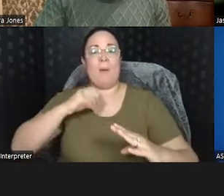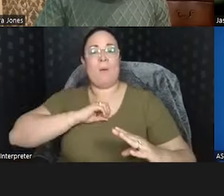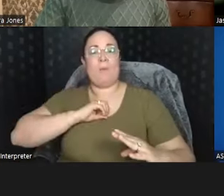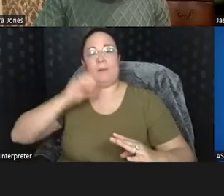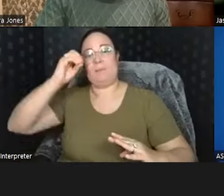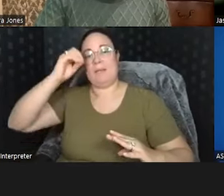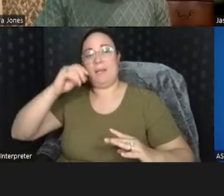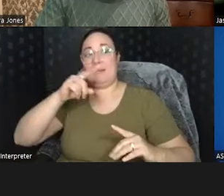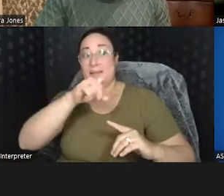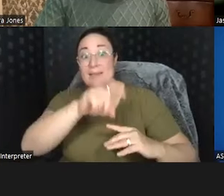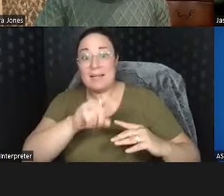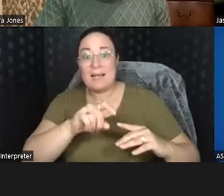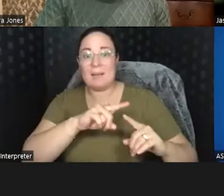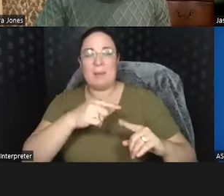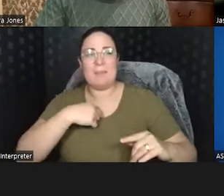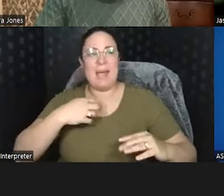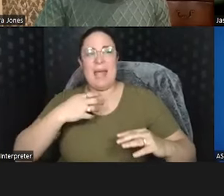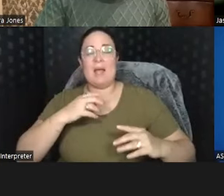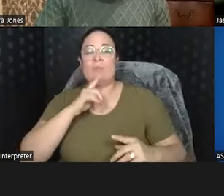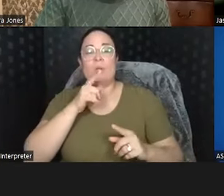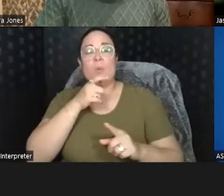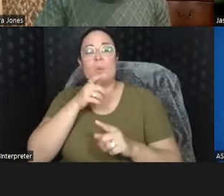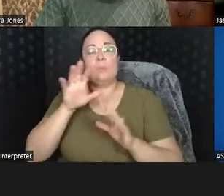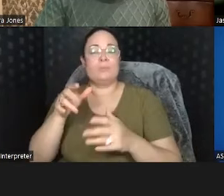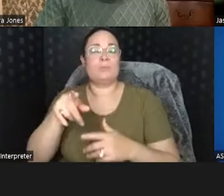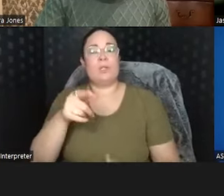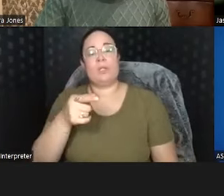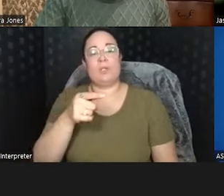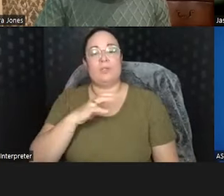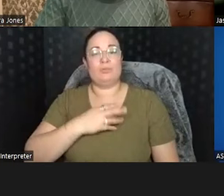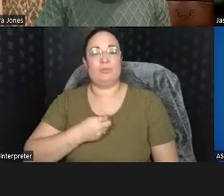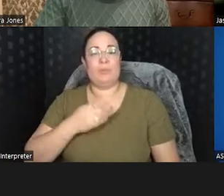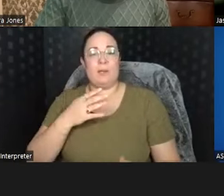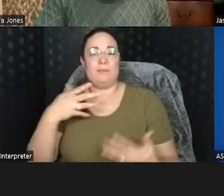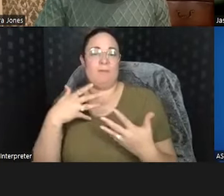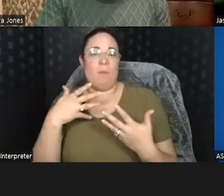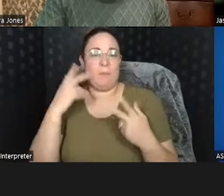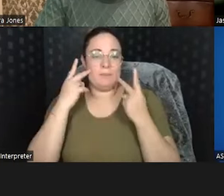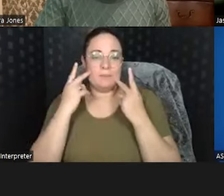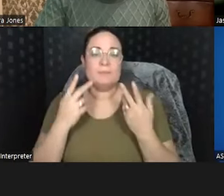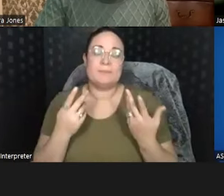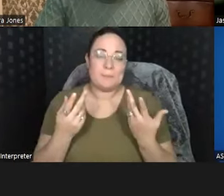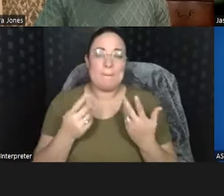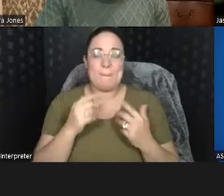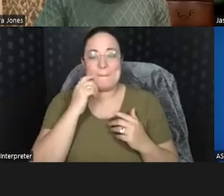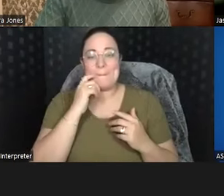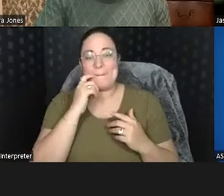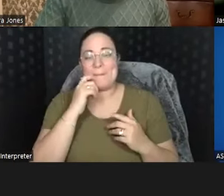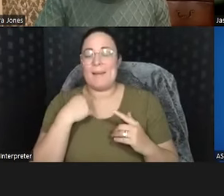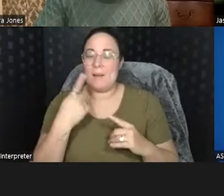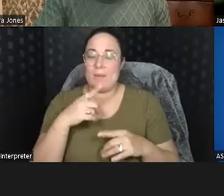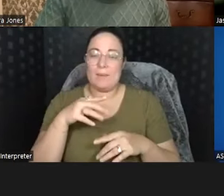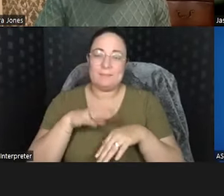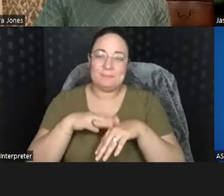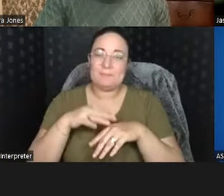know, in this case, trans folks. And so there still needs to, that's why I'm really, I always try to stress, we